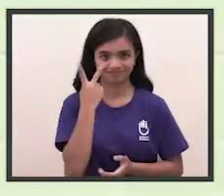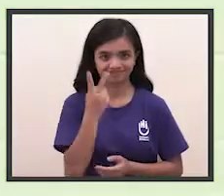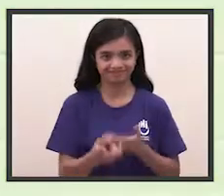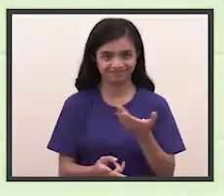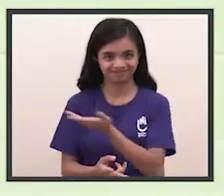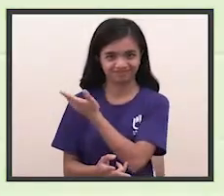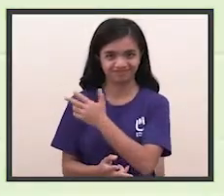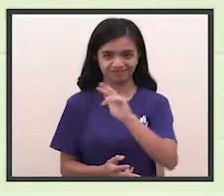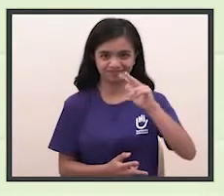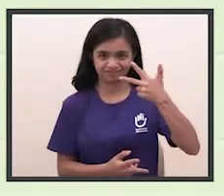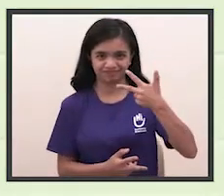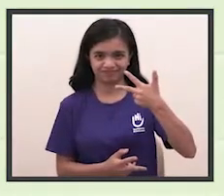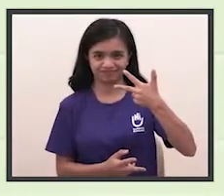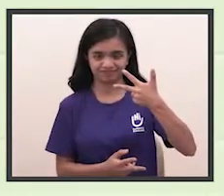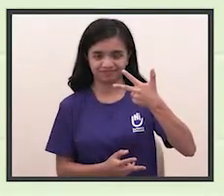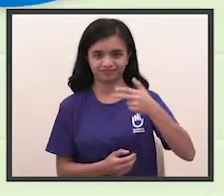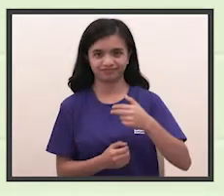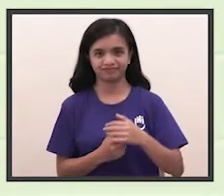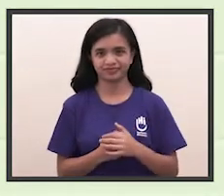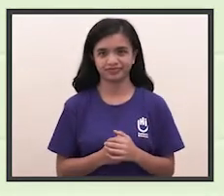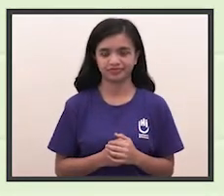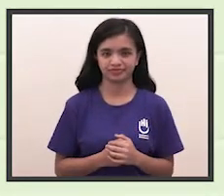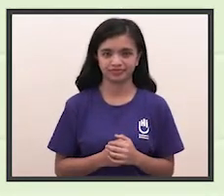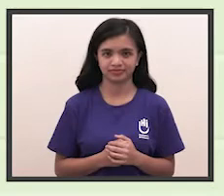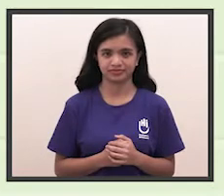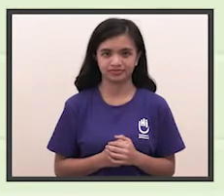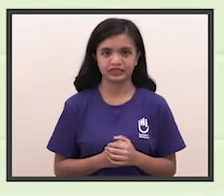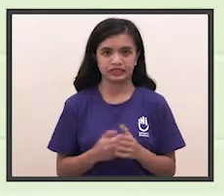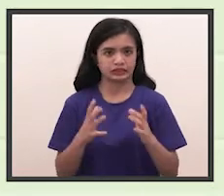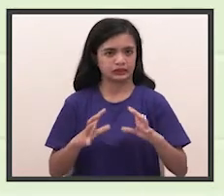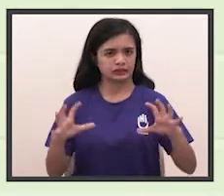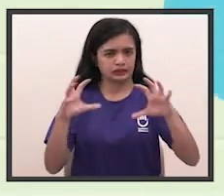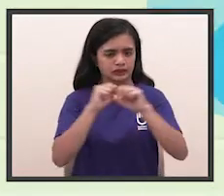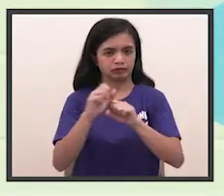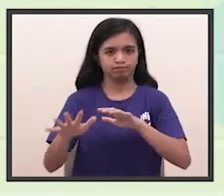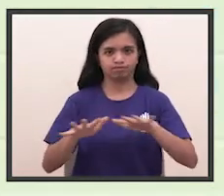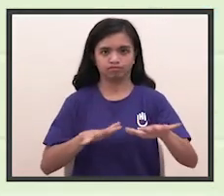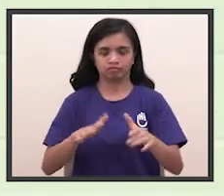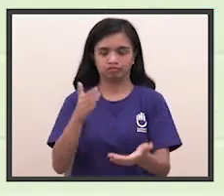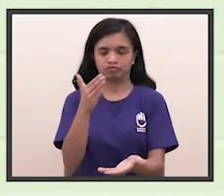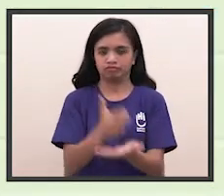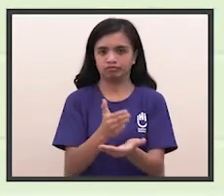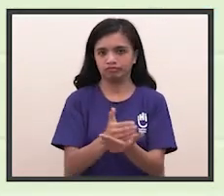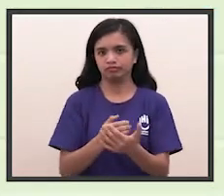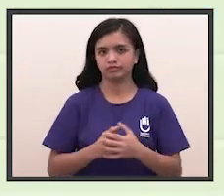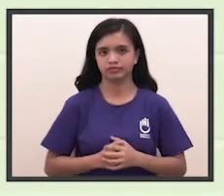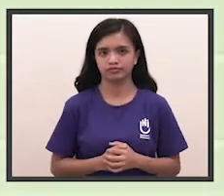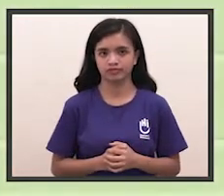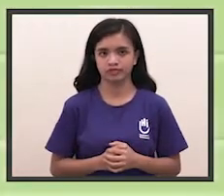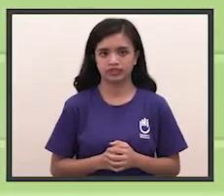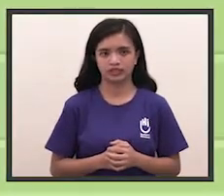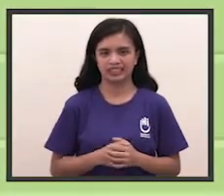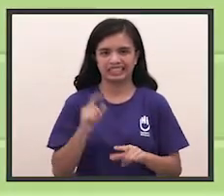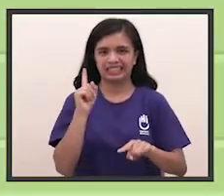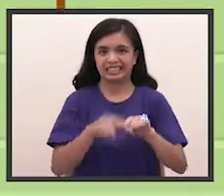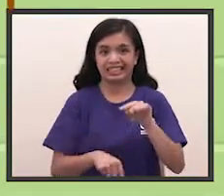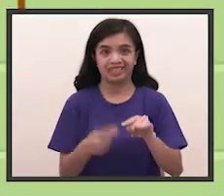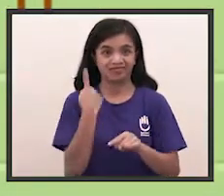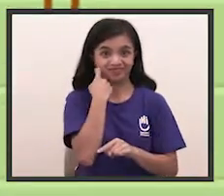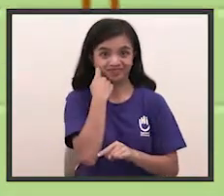Drop, cover, and hold until the shaking of the ground stops. If you cannot